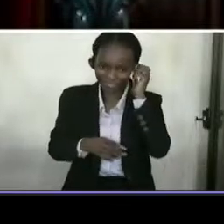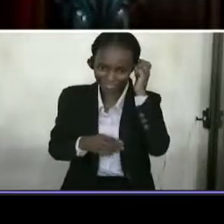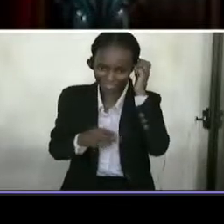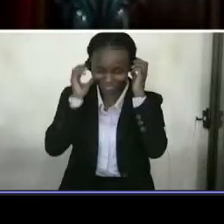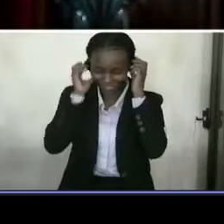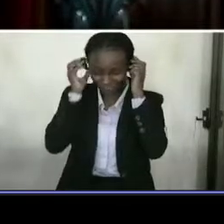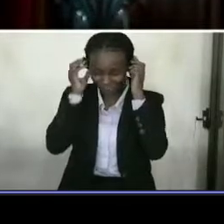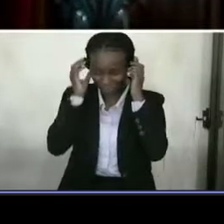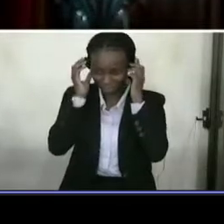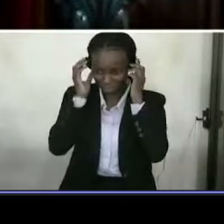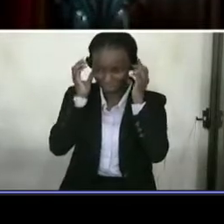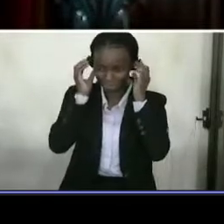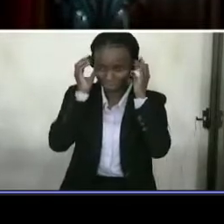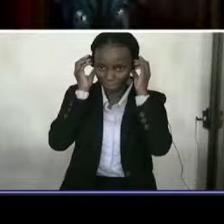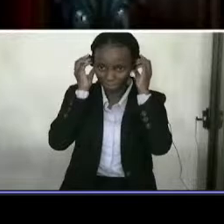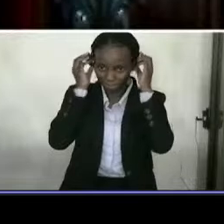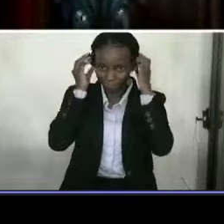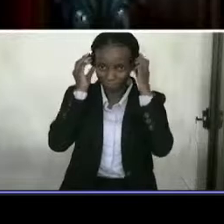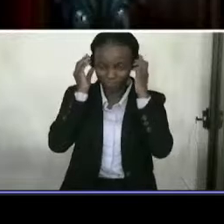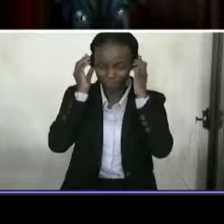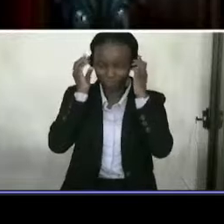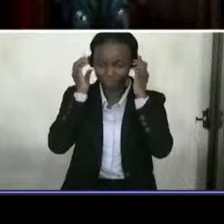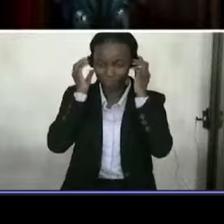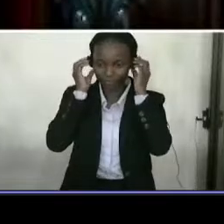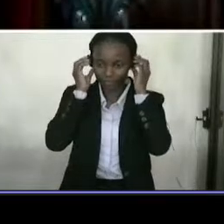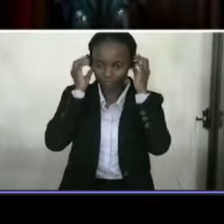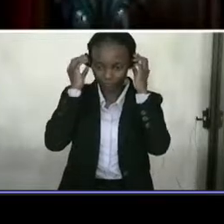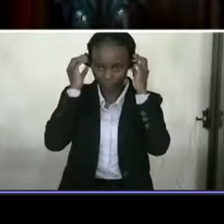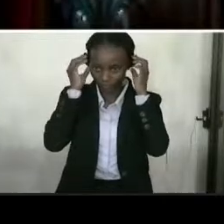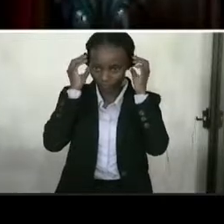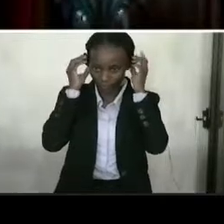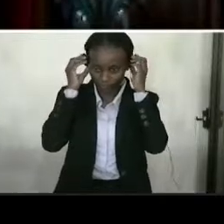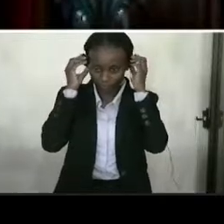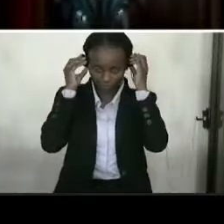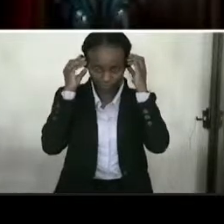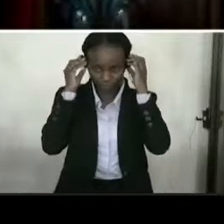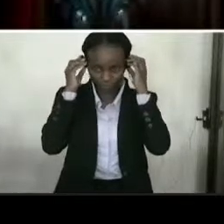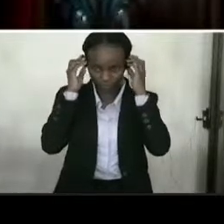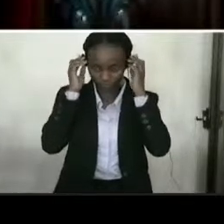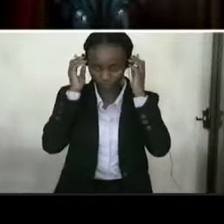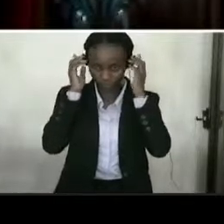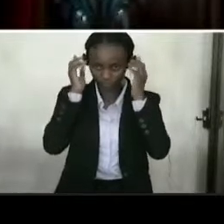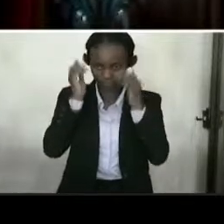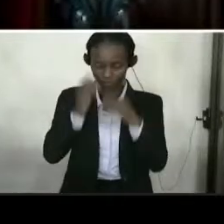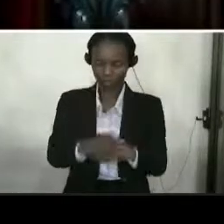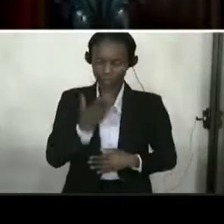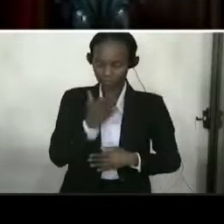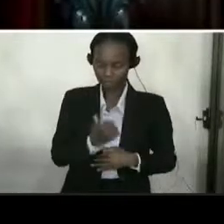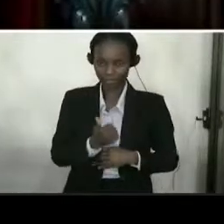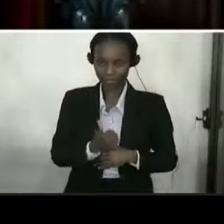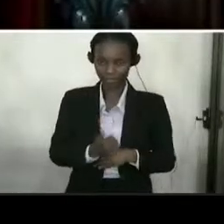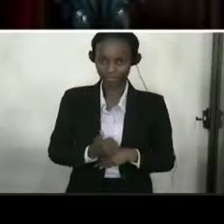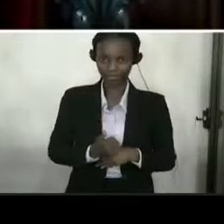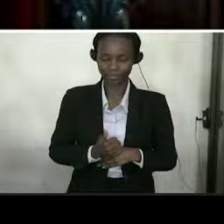Can you find a better position so that we can hear you? Yeah, who's the honorable trial?